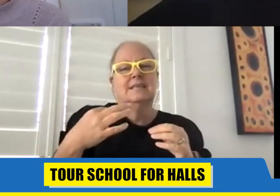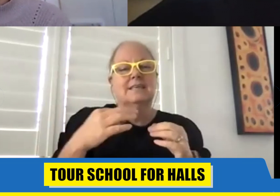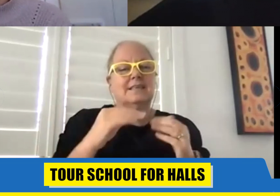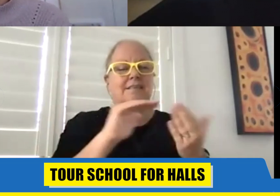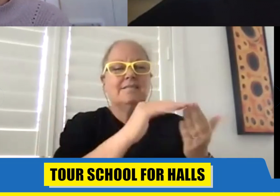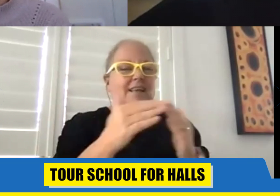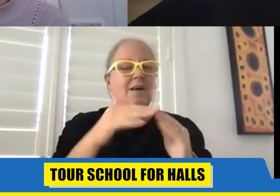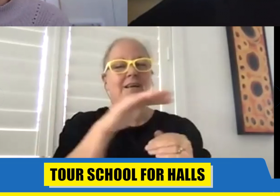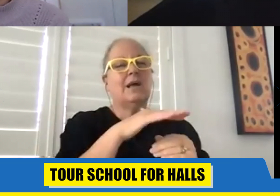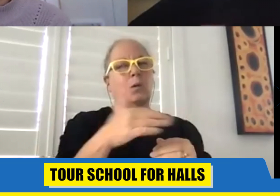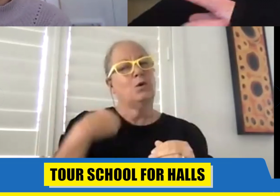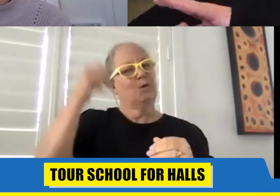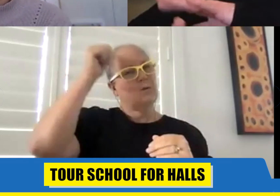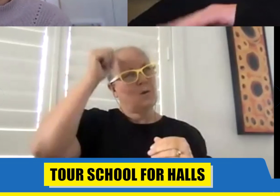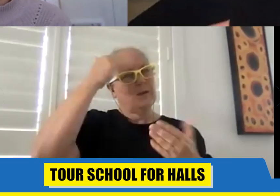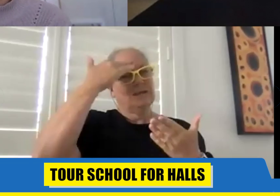the